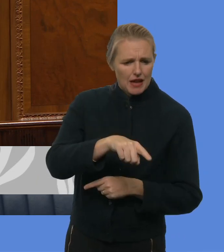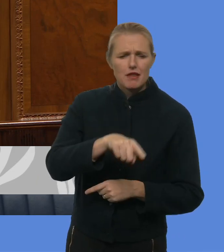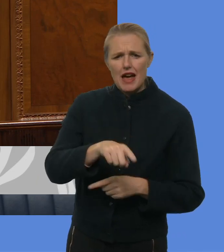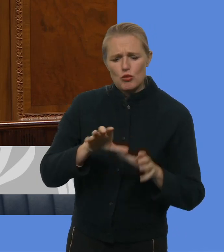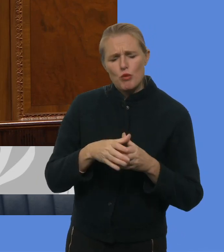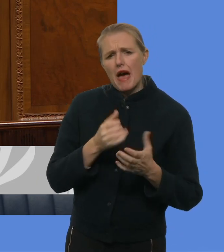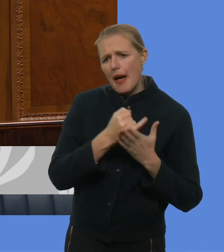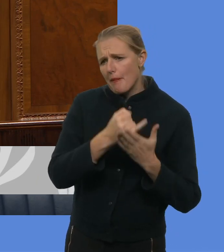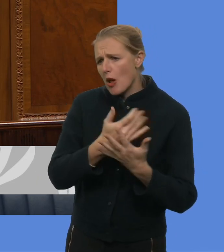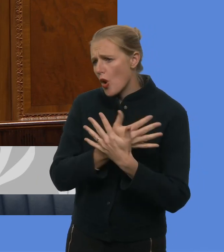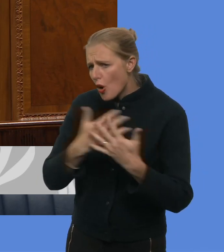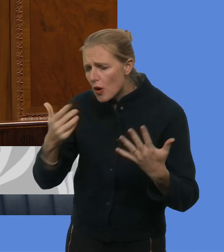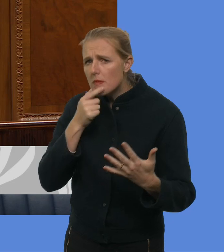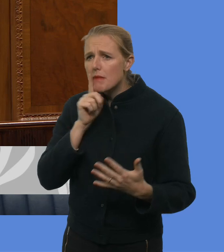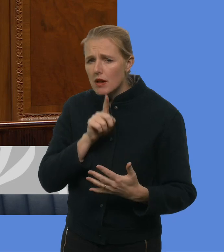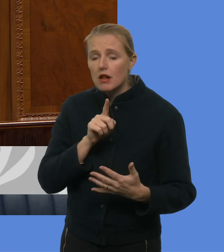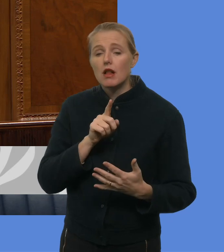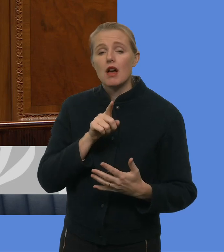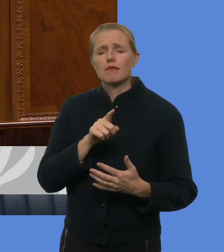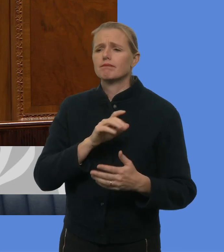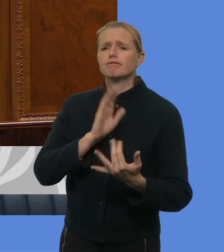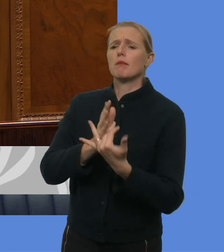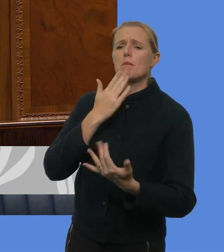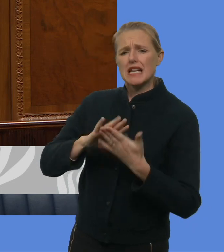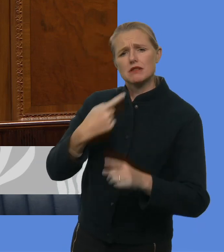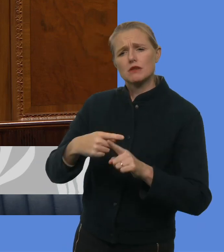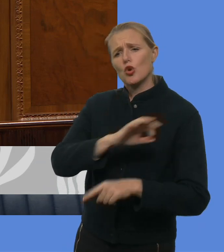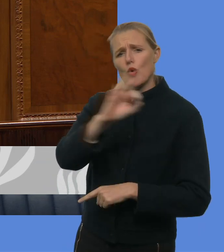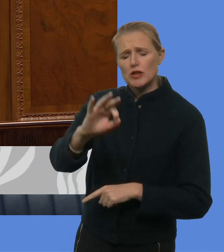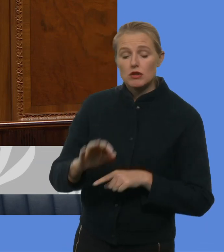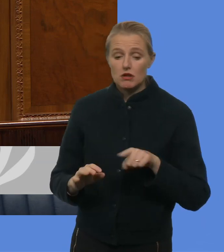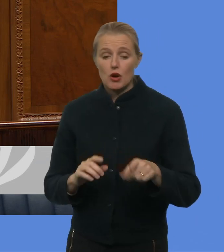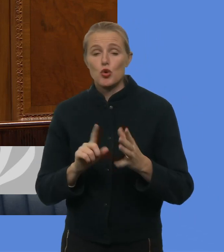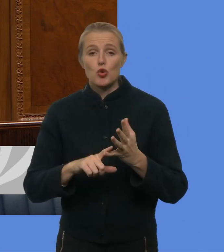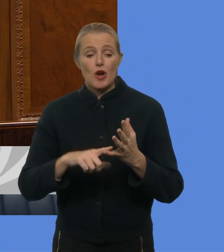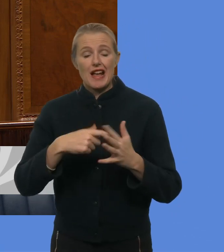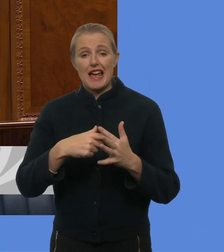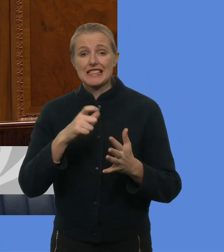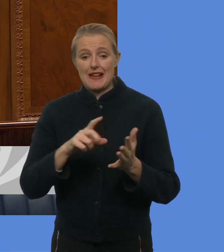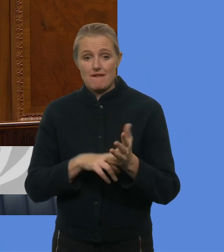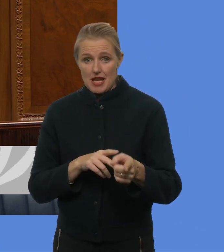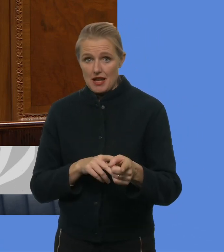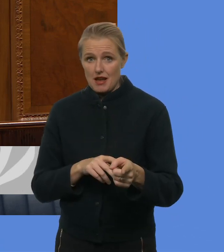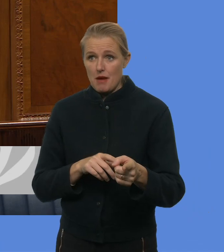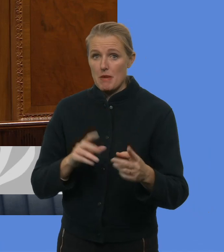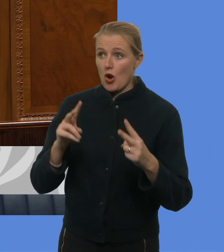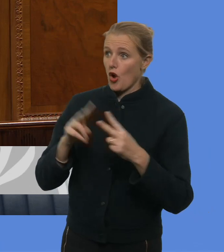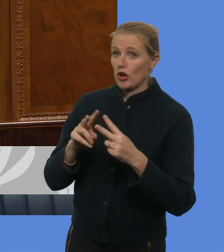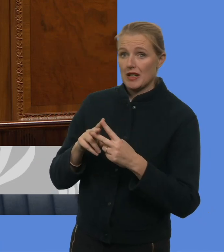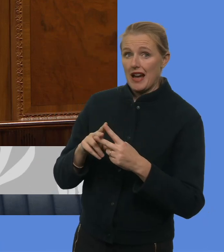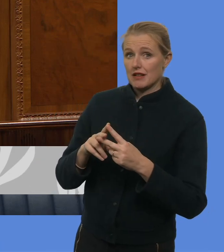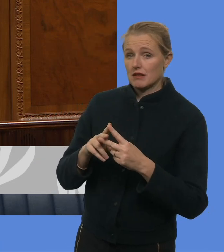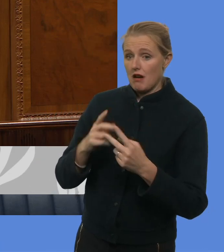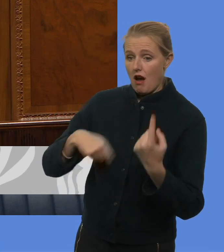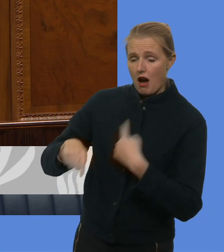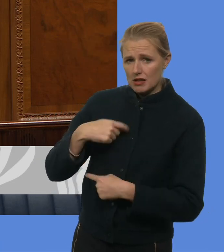Ireland. UKCV Family please, have reached out to contact the First Minister, Deputy First Minister. Will